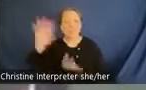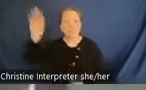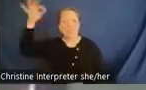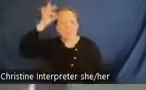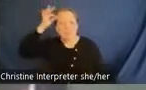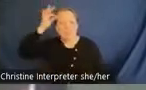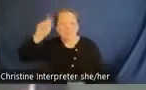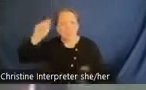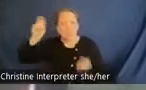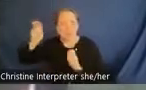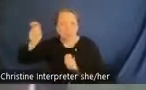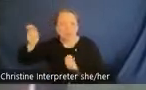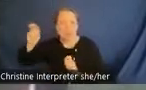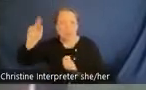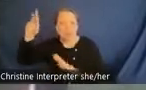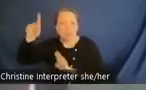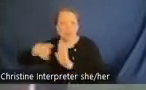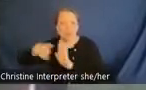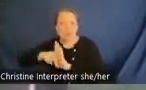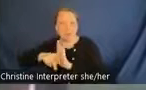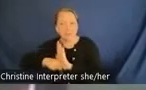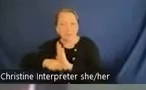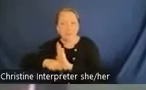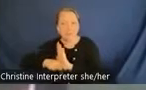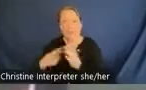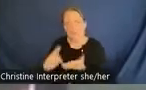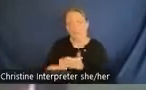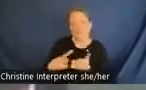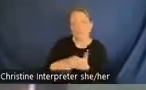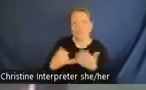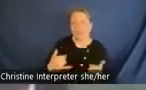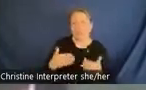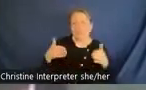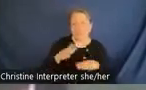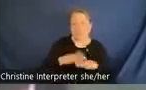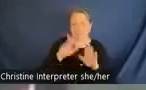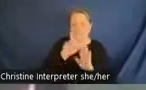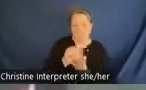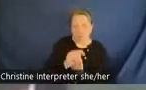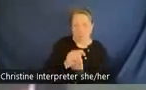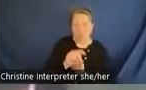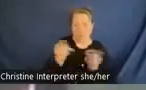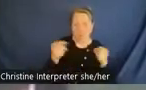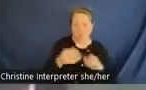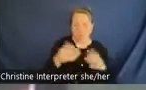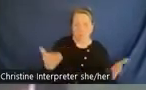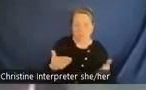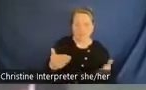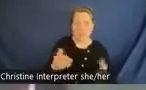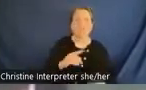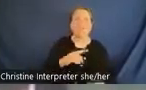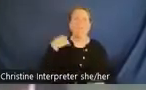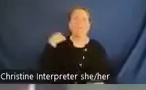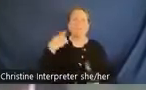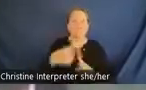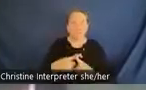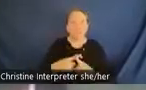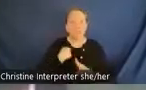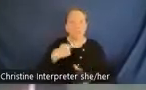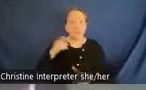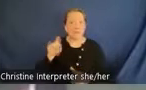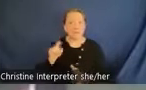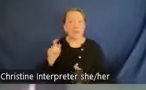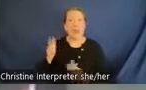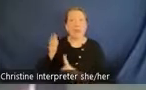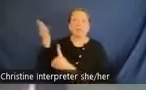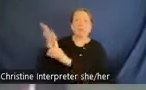So we can talk a lot tonight about Vermont and things we can do here, And also some of what we need to do is see change